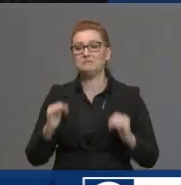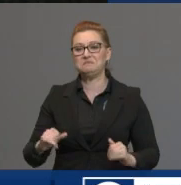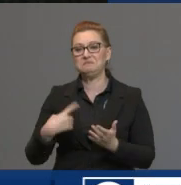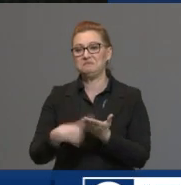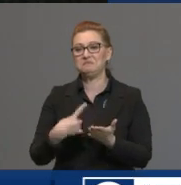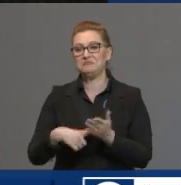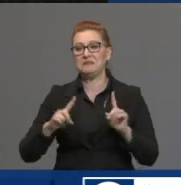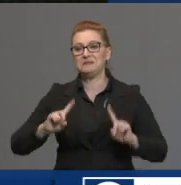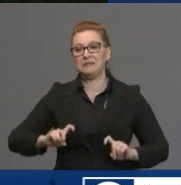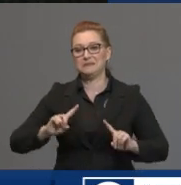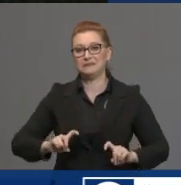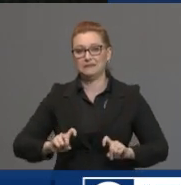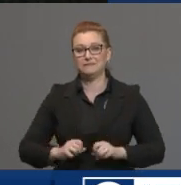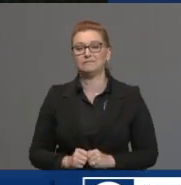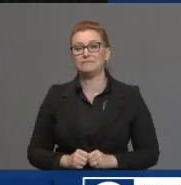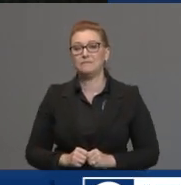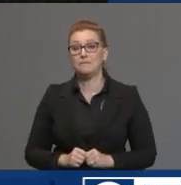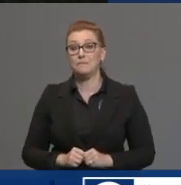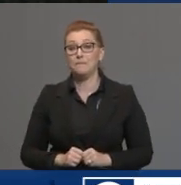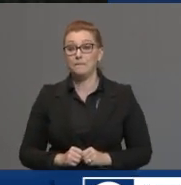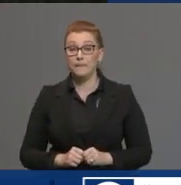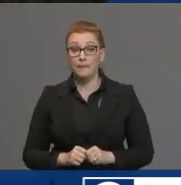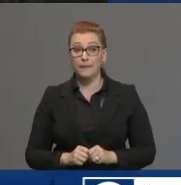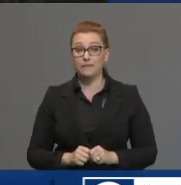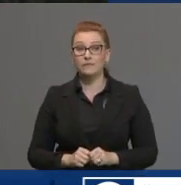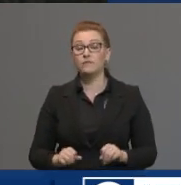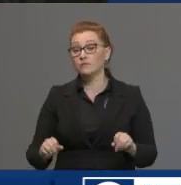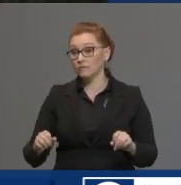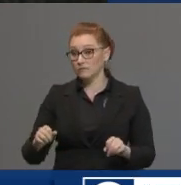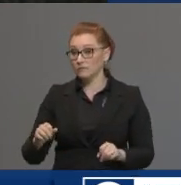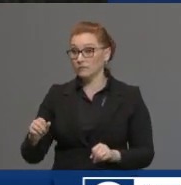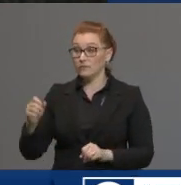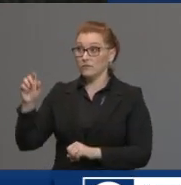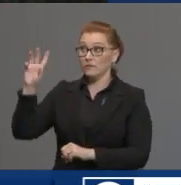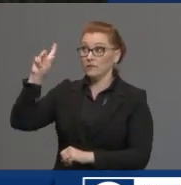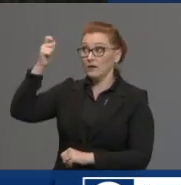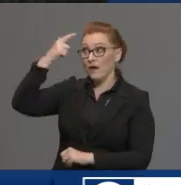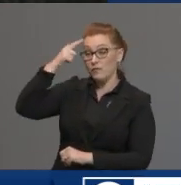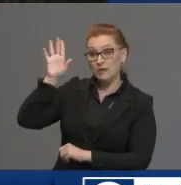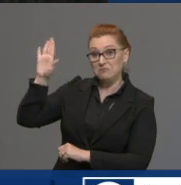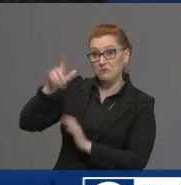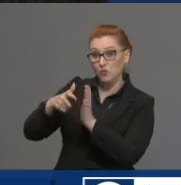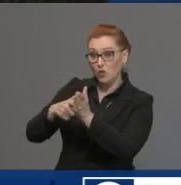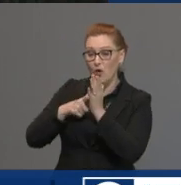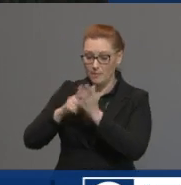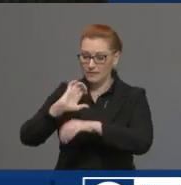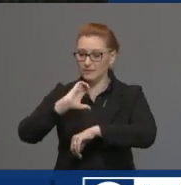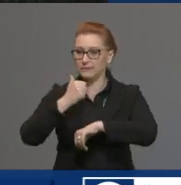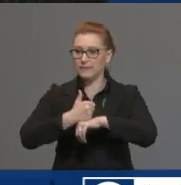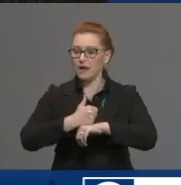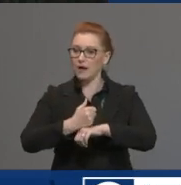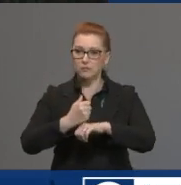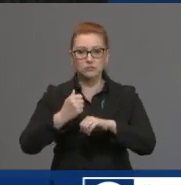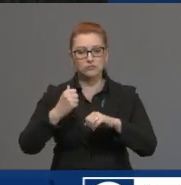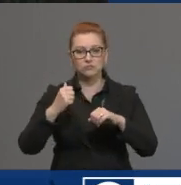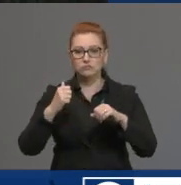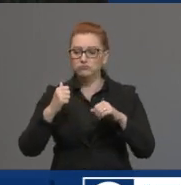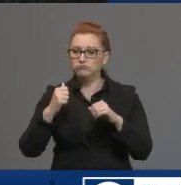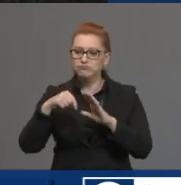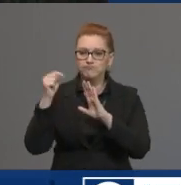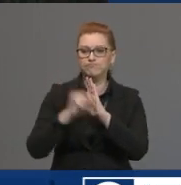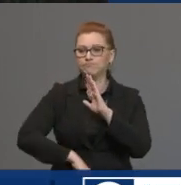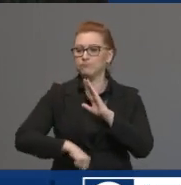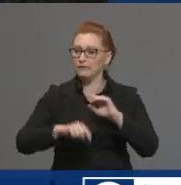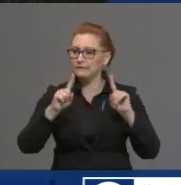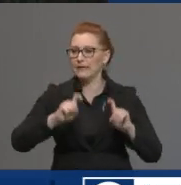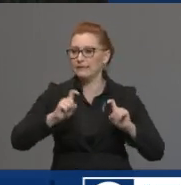testing. Robust testing in place for at-risk healthcare workers, including emerging antibody